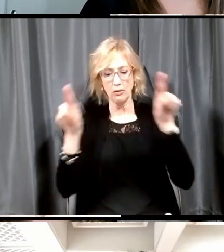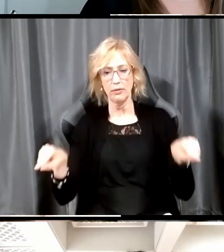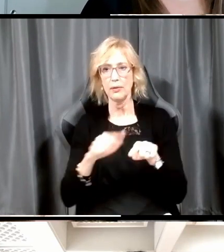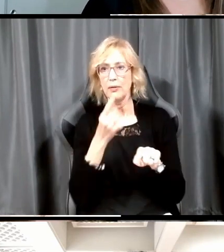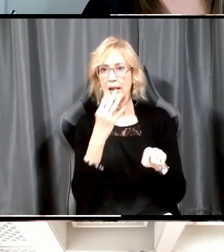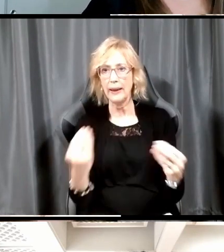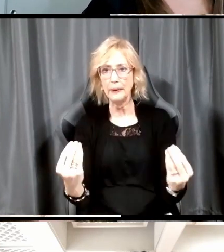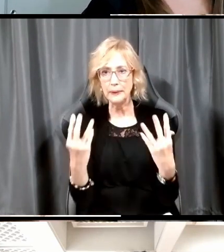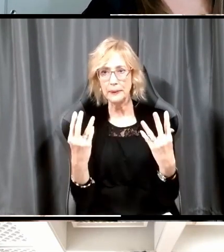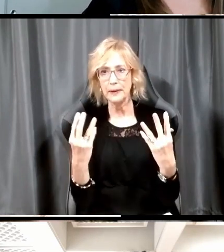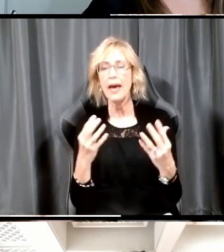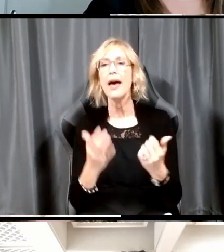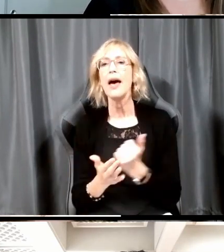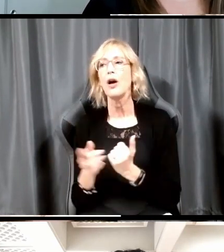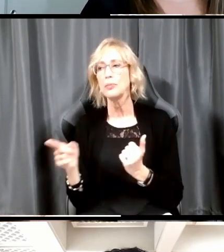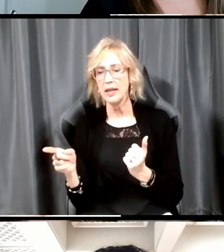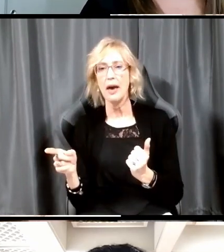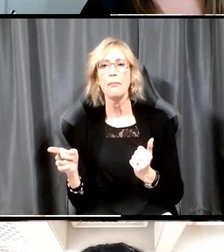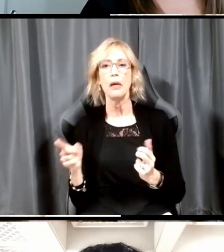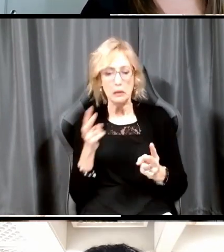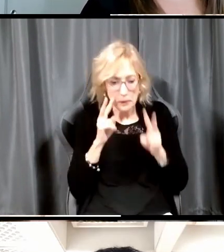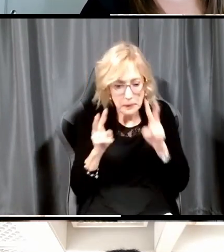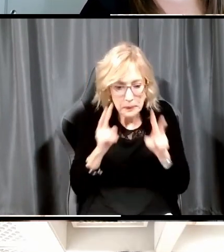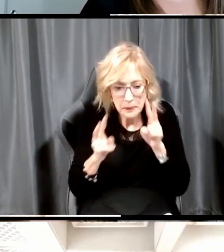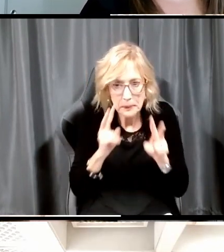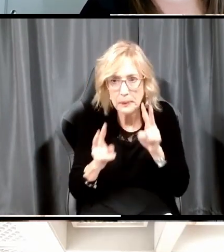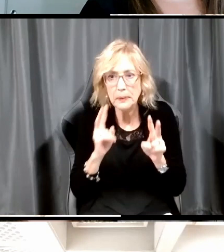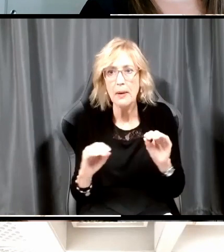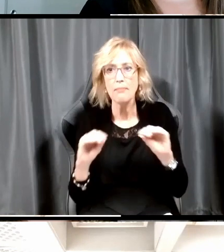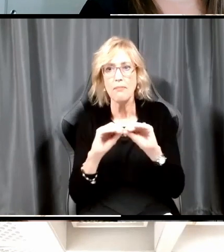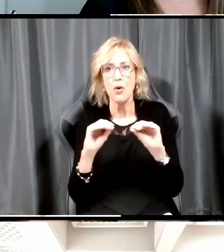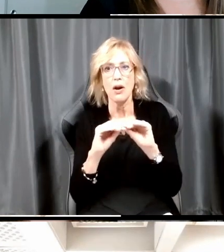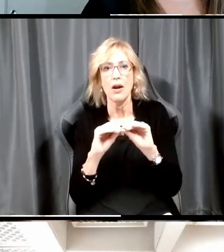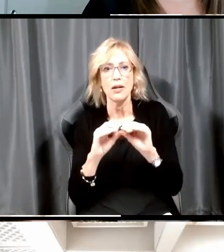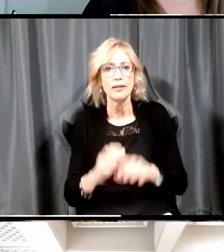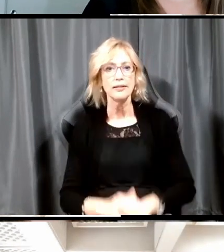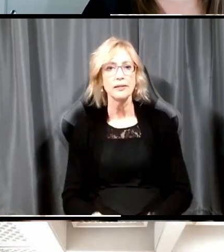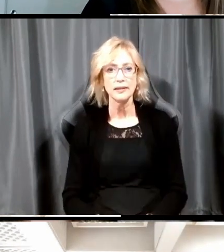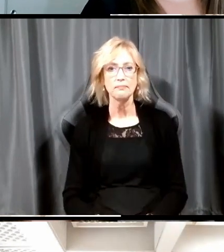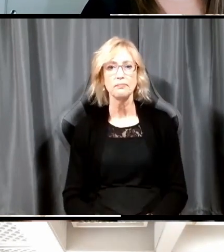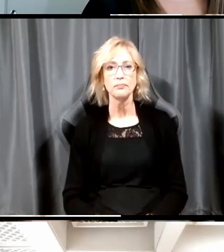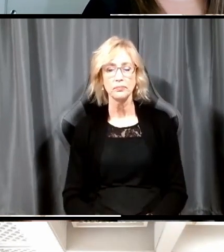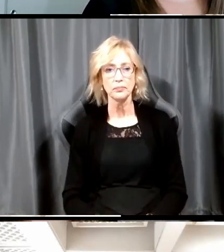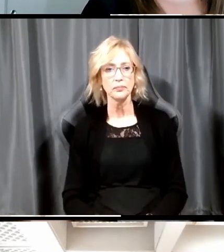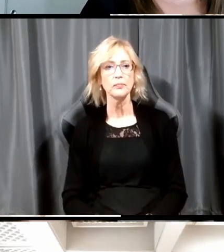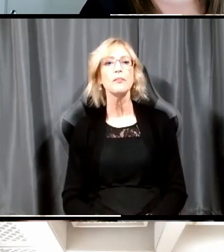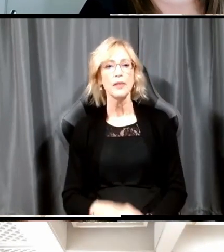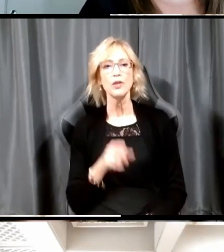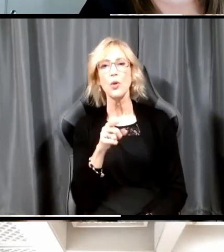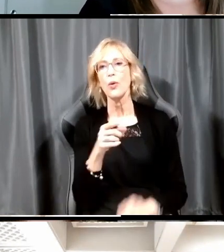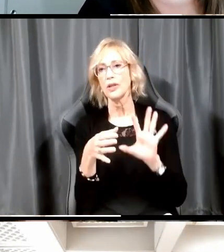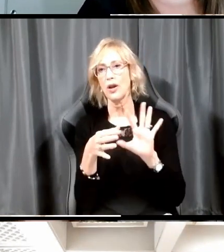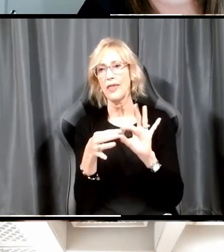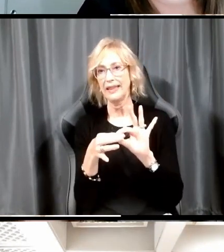students be able to gain a little more of the visual things that we need them to do. And so those are just the